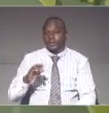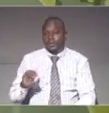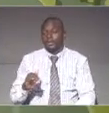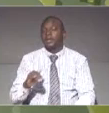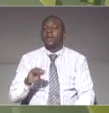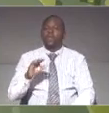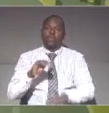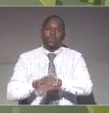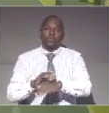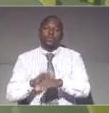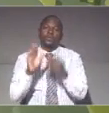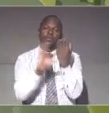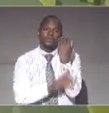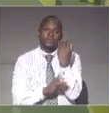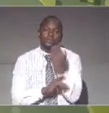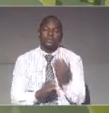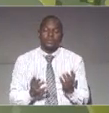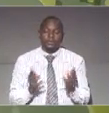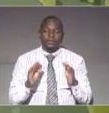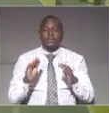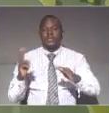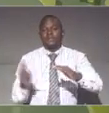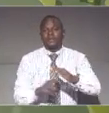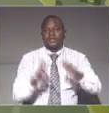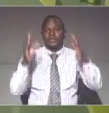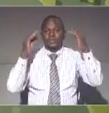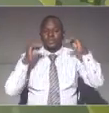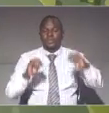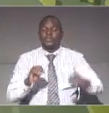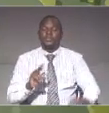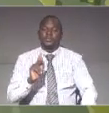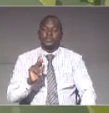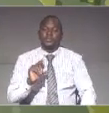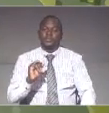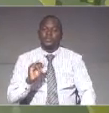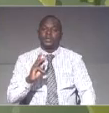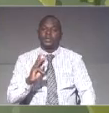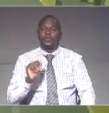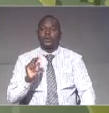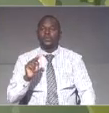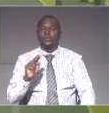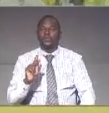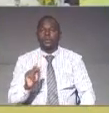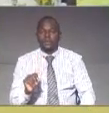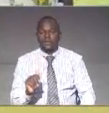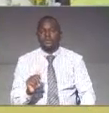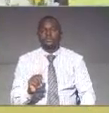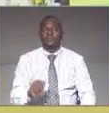Mukono district. The burial was graced by the Vice President, Edward Chiwanuka Sekandi.